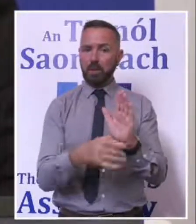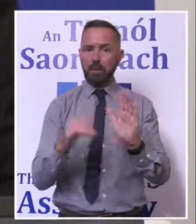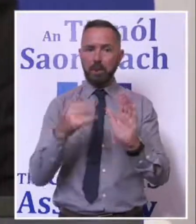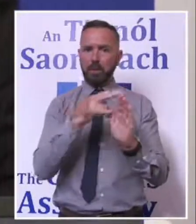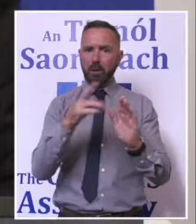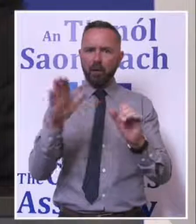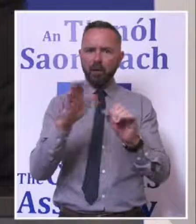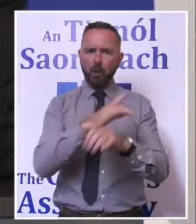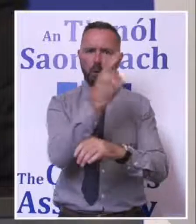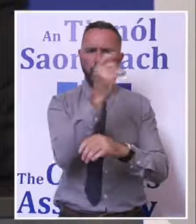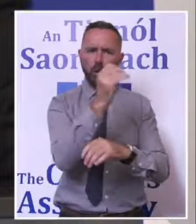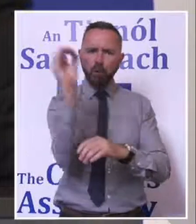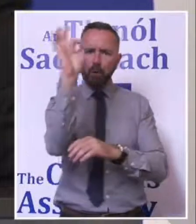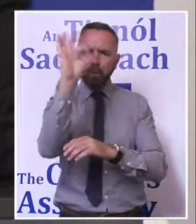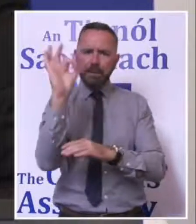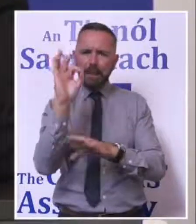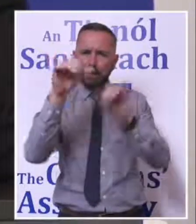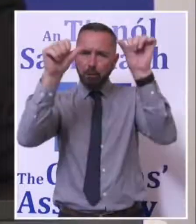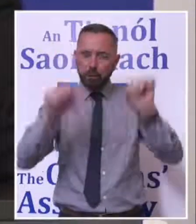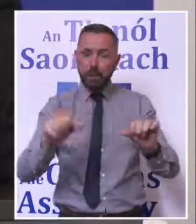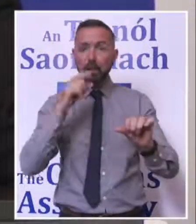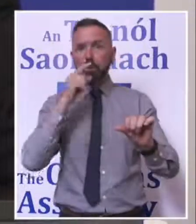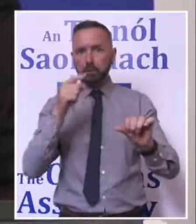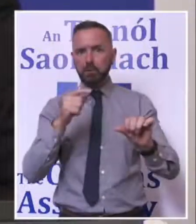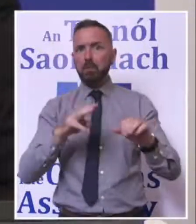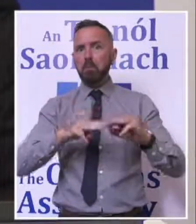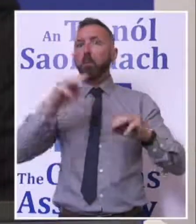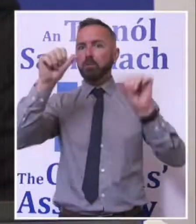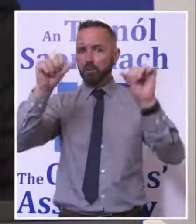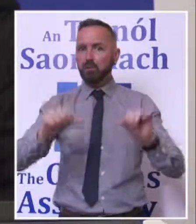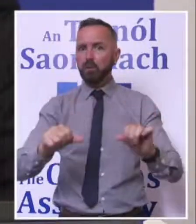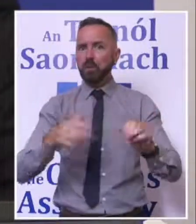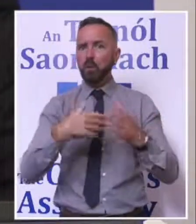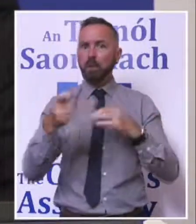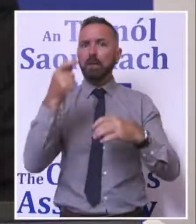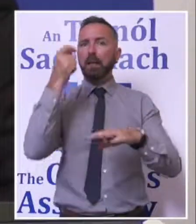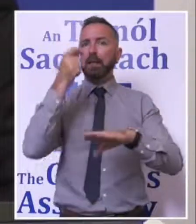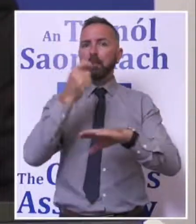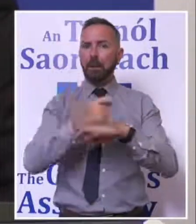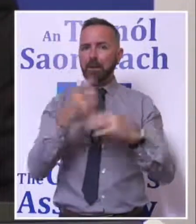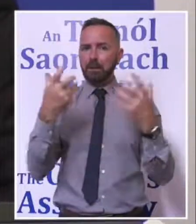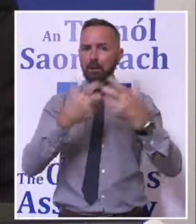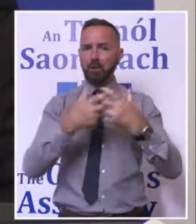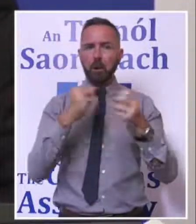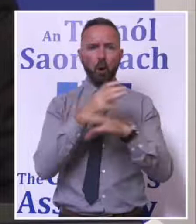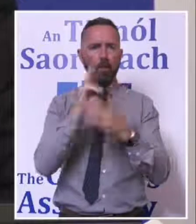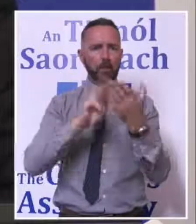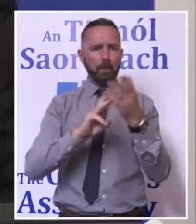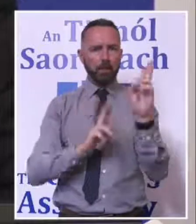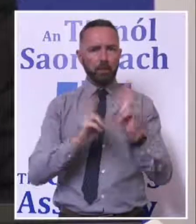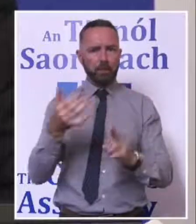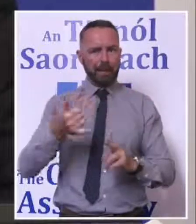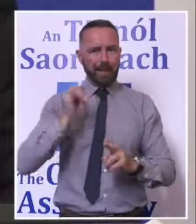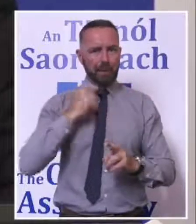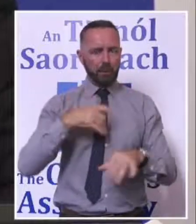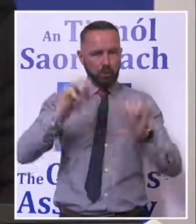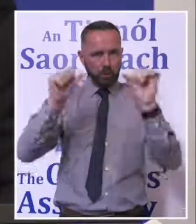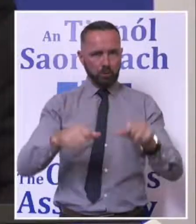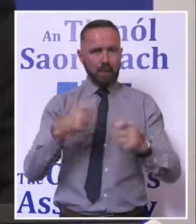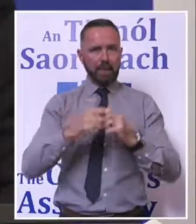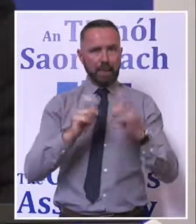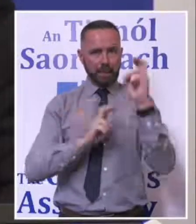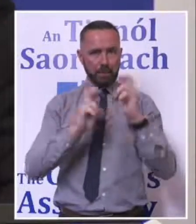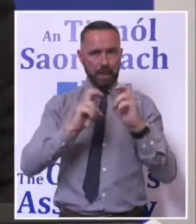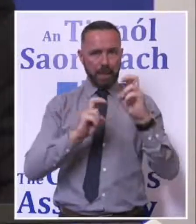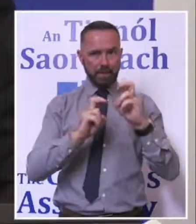unanimous agreement on the type of direct elected mayor and local government structures that are best suited for Dublin, all members should be able to agree that the debate was conducted